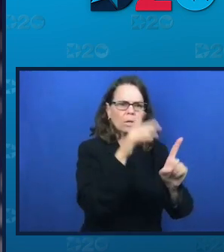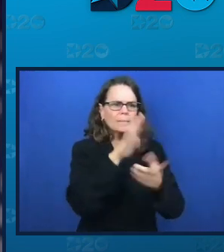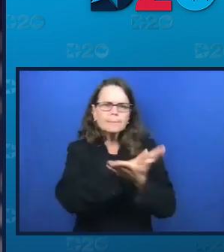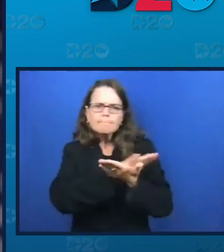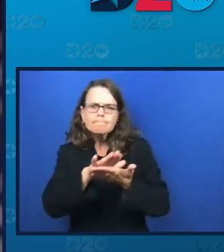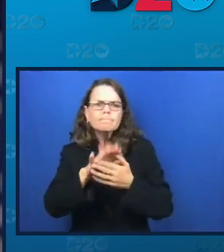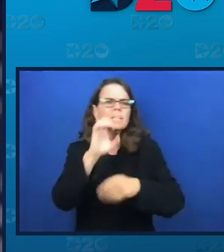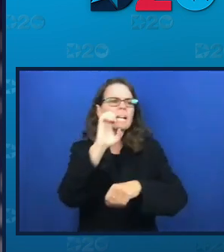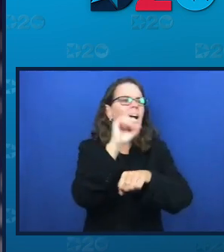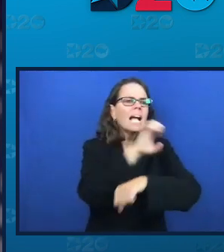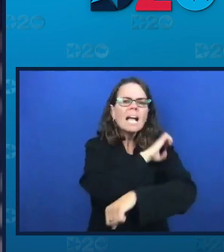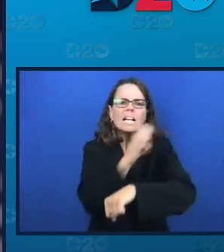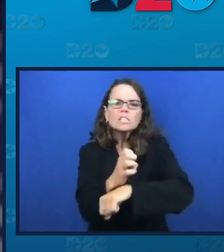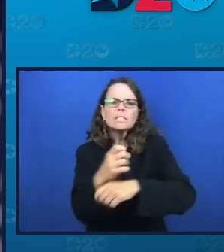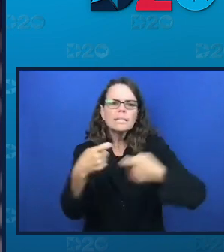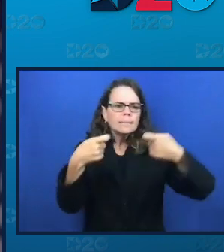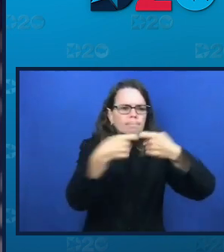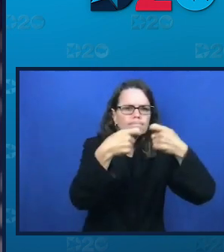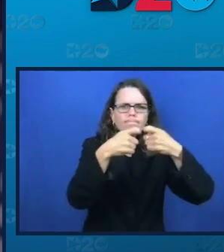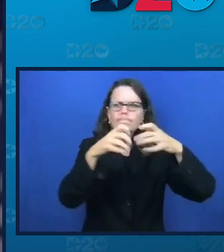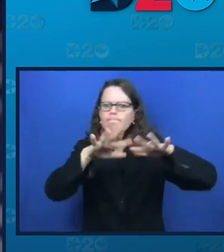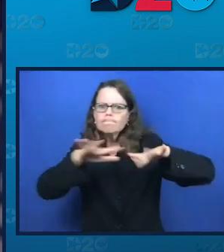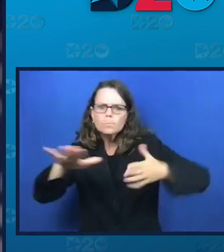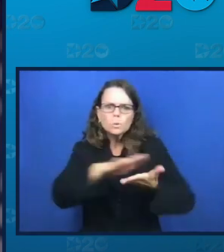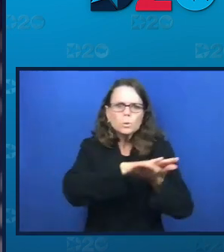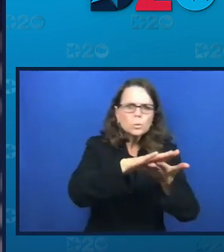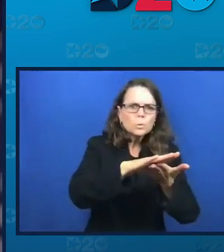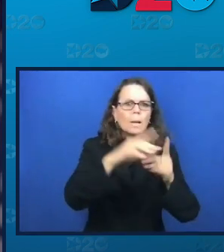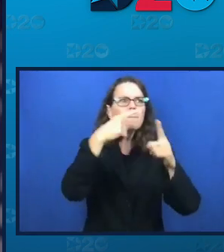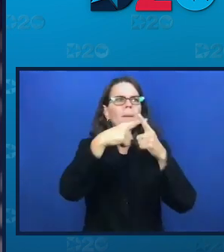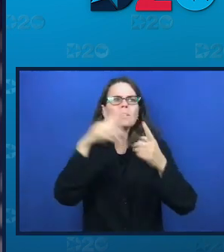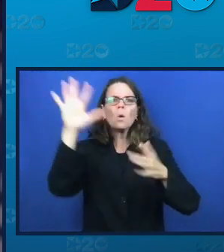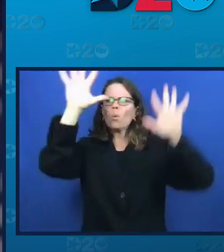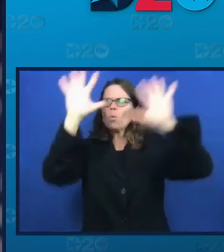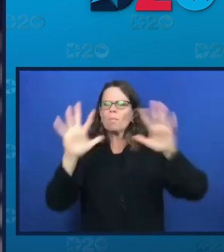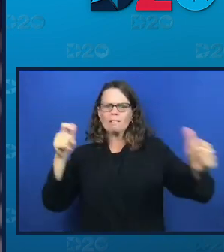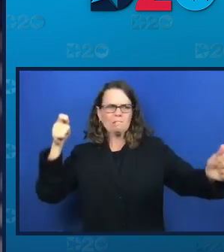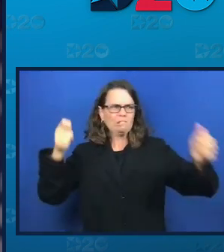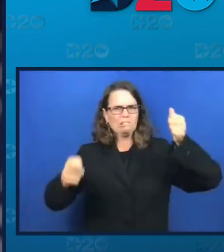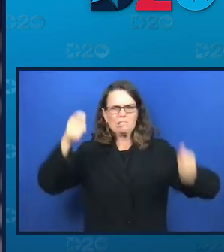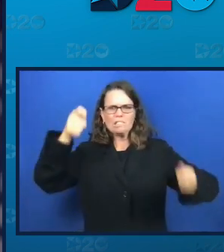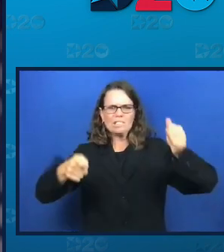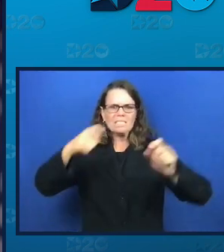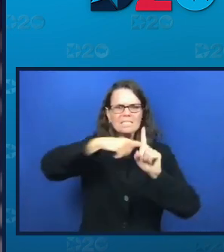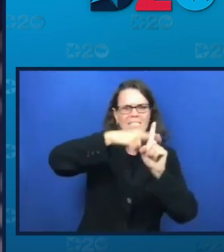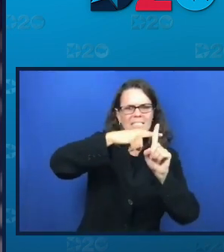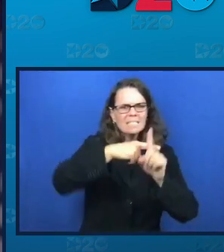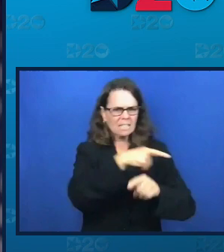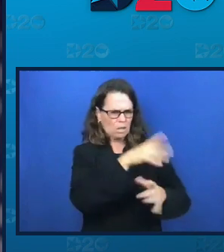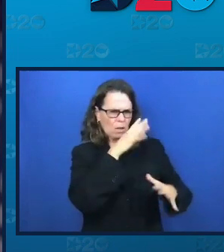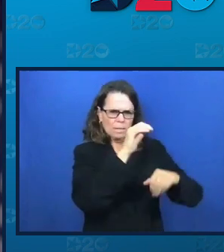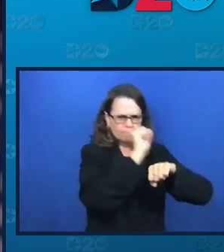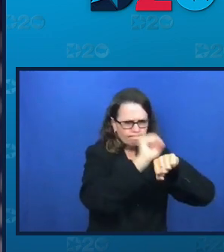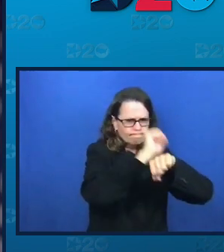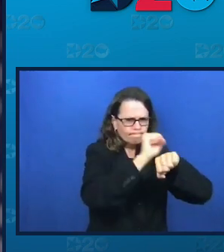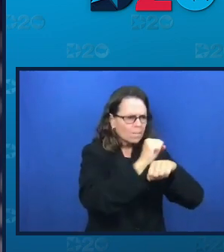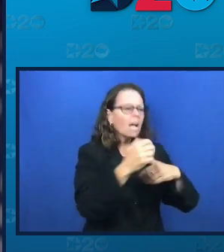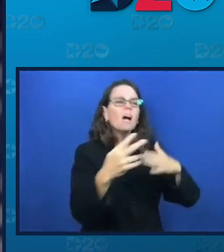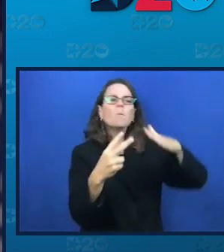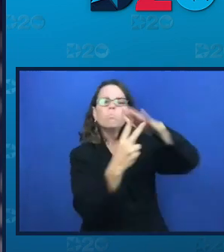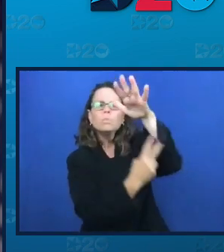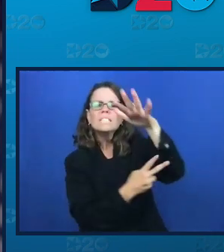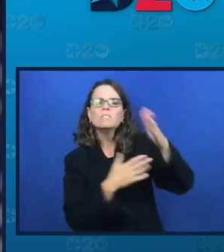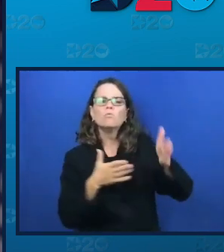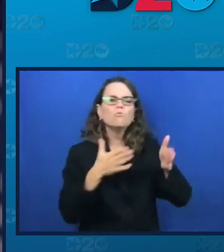rebuild our crumbling roads and bridges, something Trump has incessantly talked about doing. But in the last